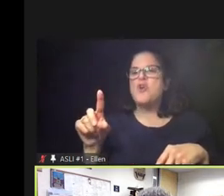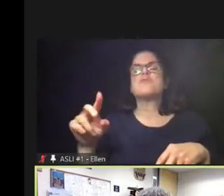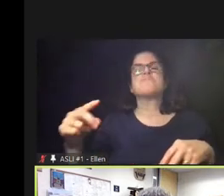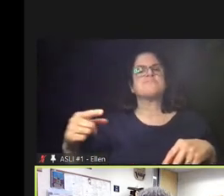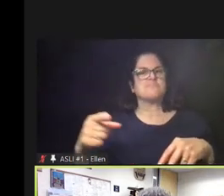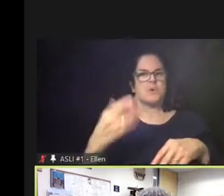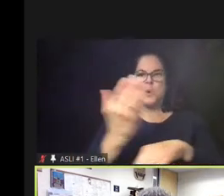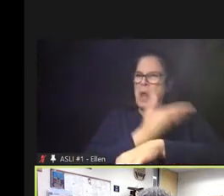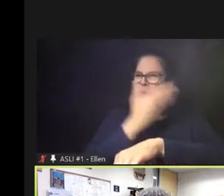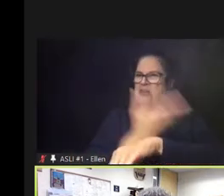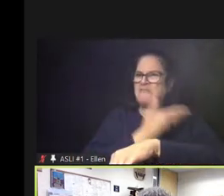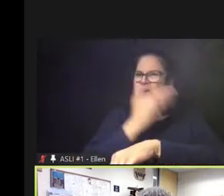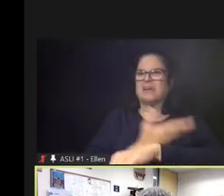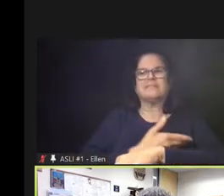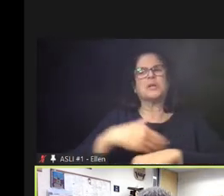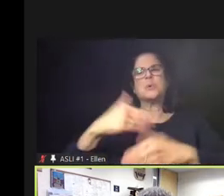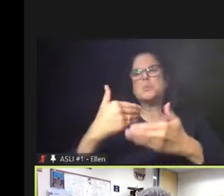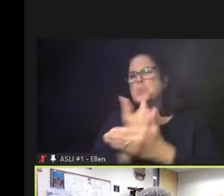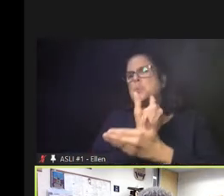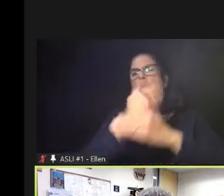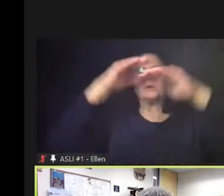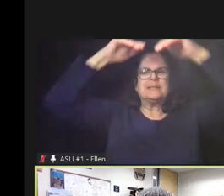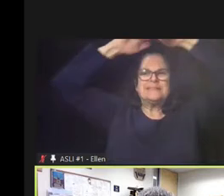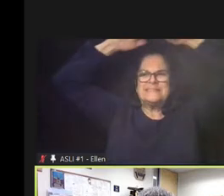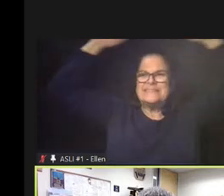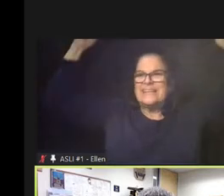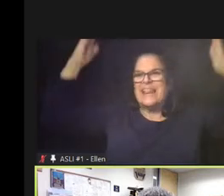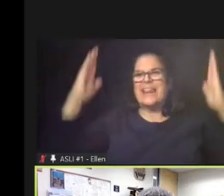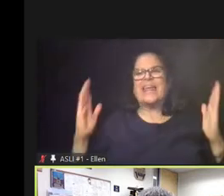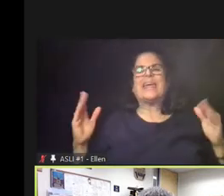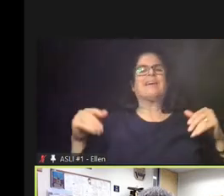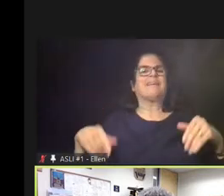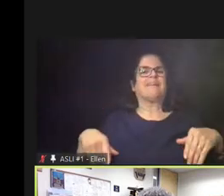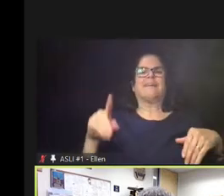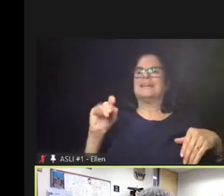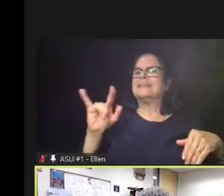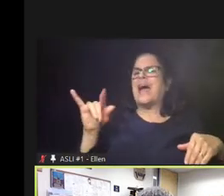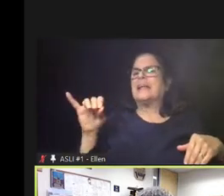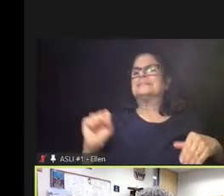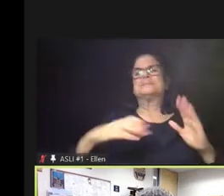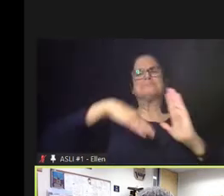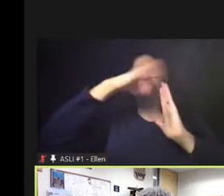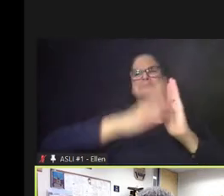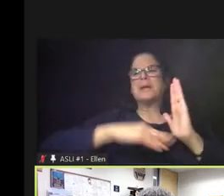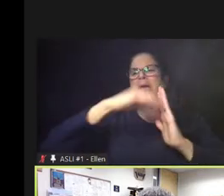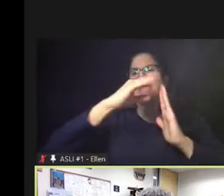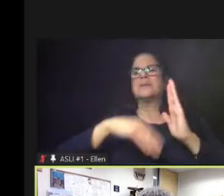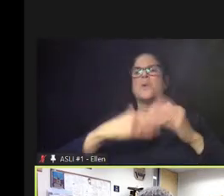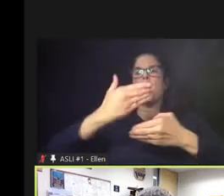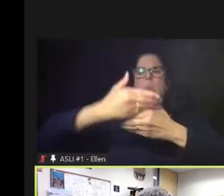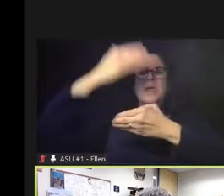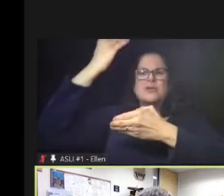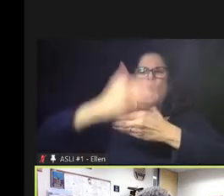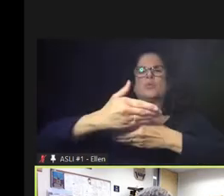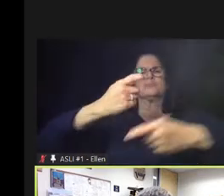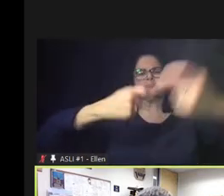actually renovated the entire tower, new ceiling panels, new tiles, new paint, upgraded window features as well for the employees that actually work in